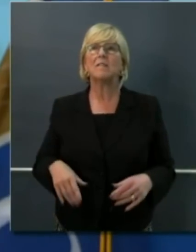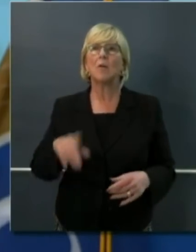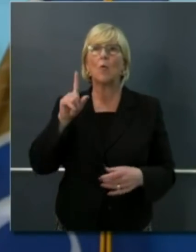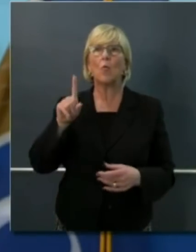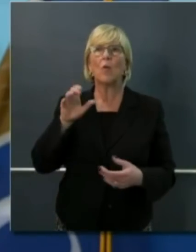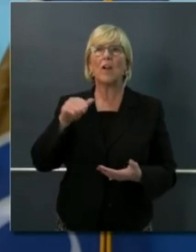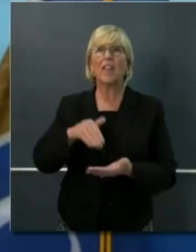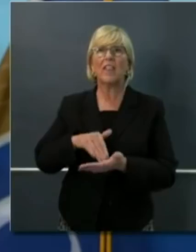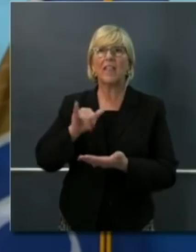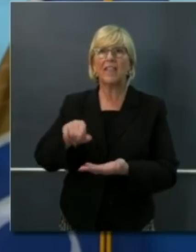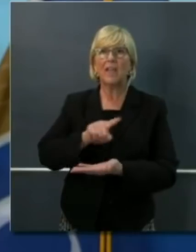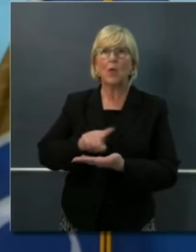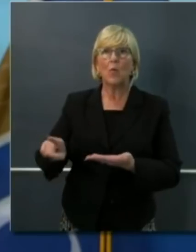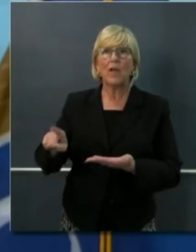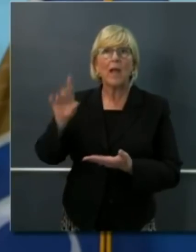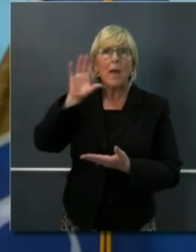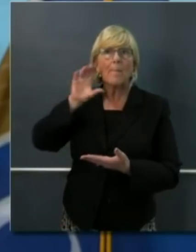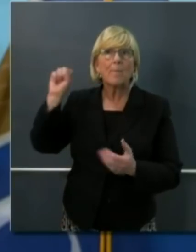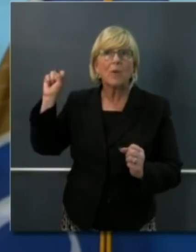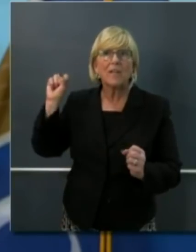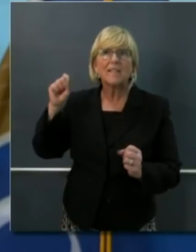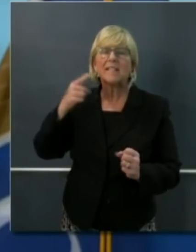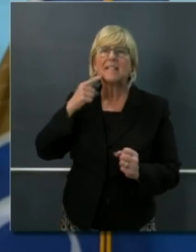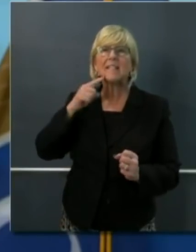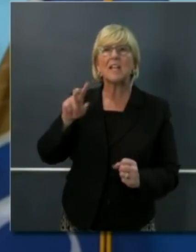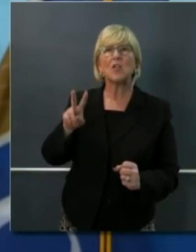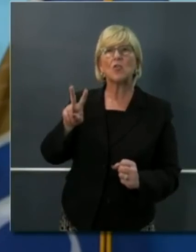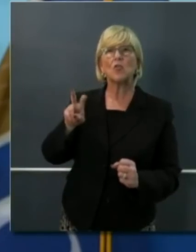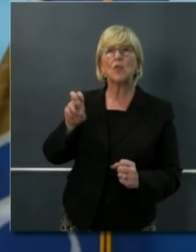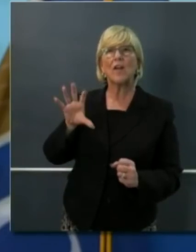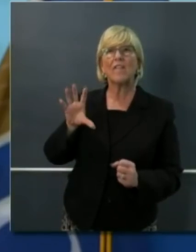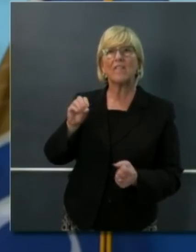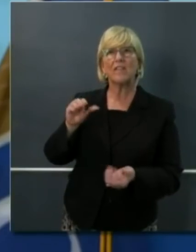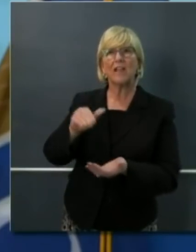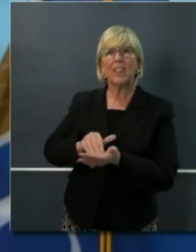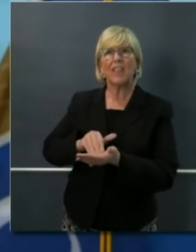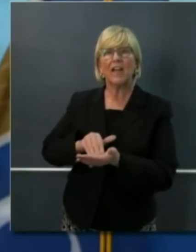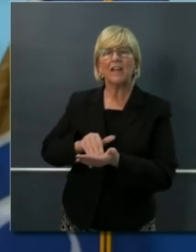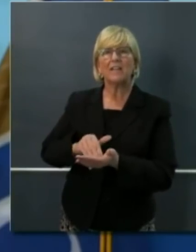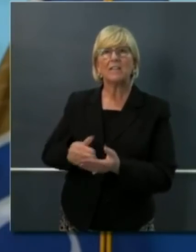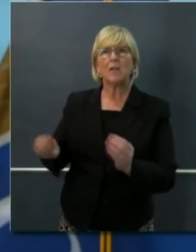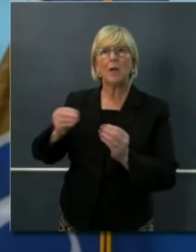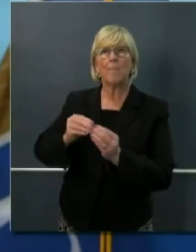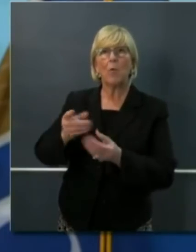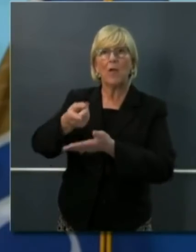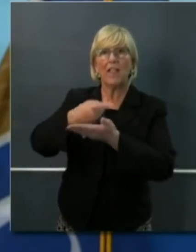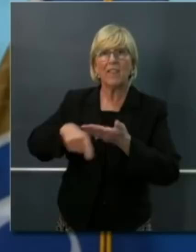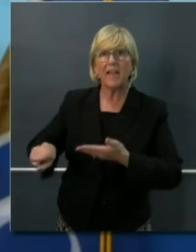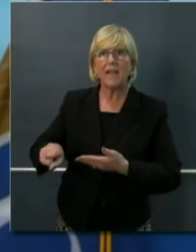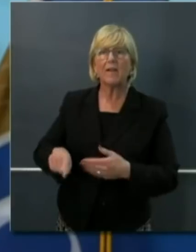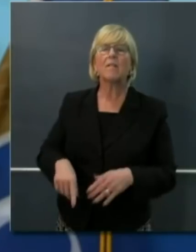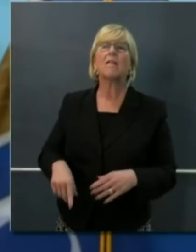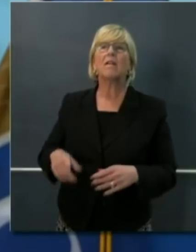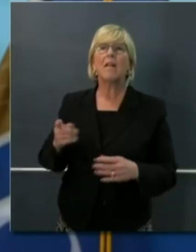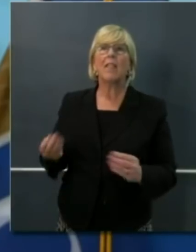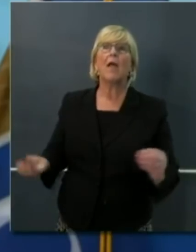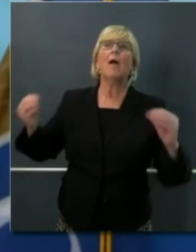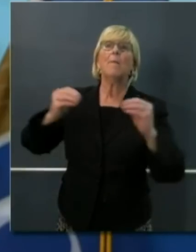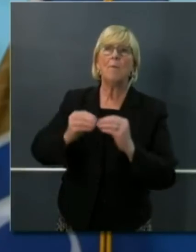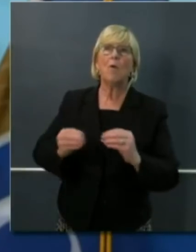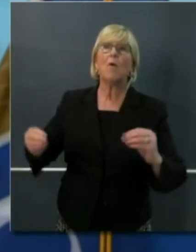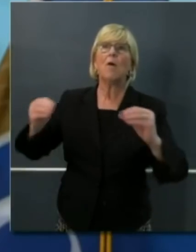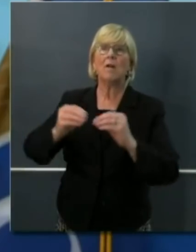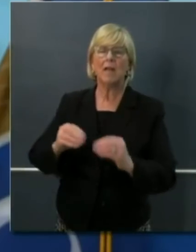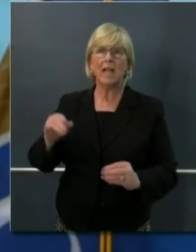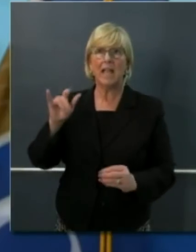week. The President mentioned 250,000 next week and substantially more in the third week. So the answer to your question is yes, if